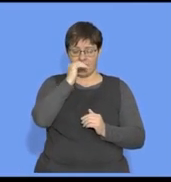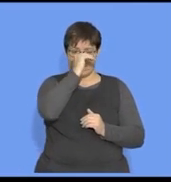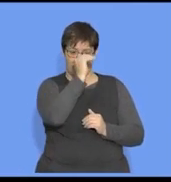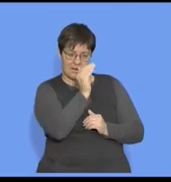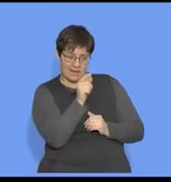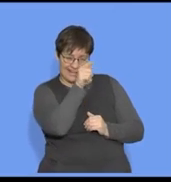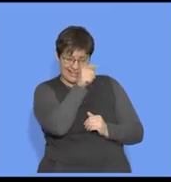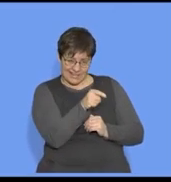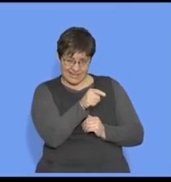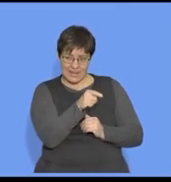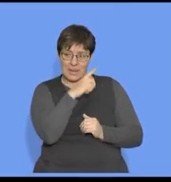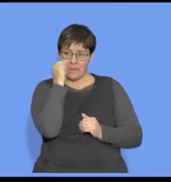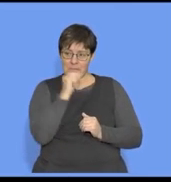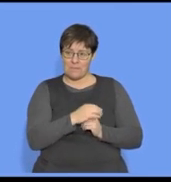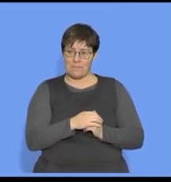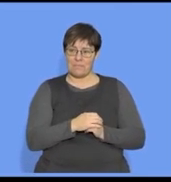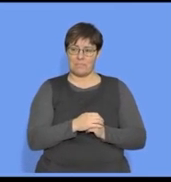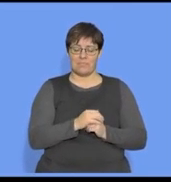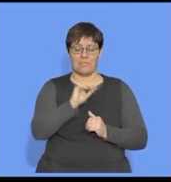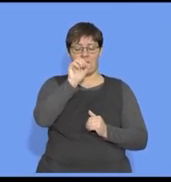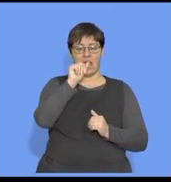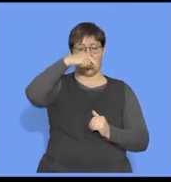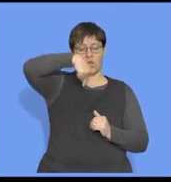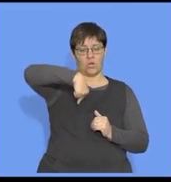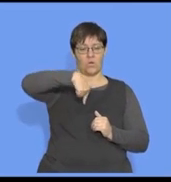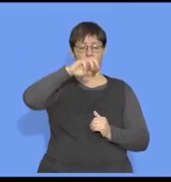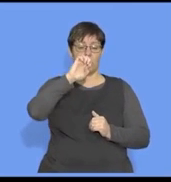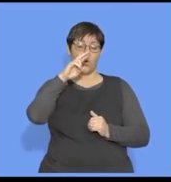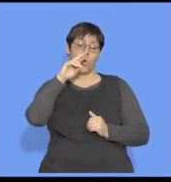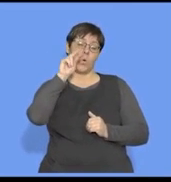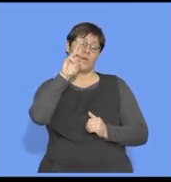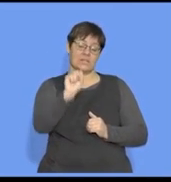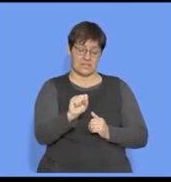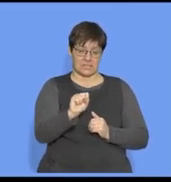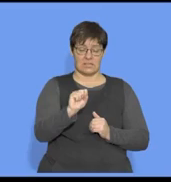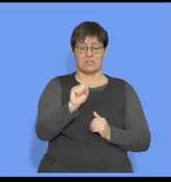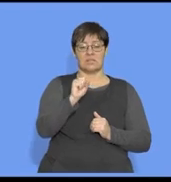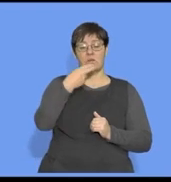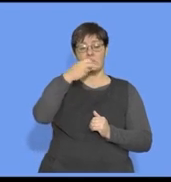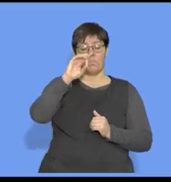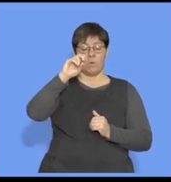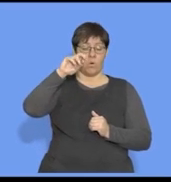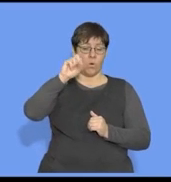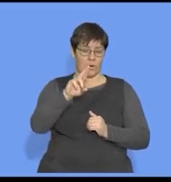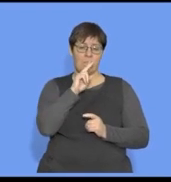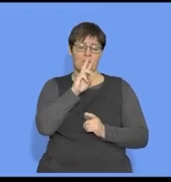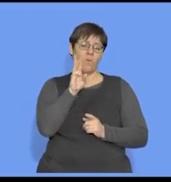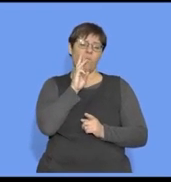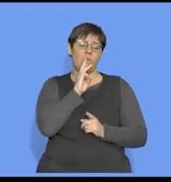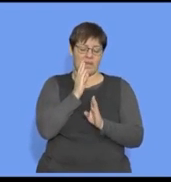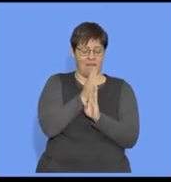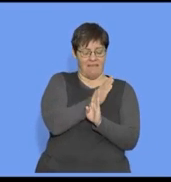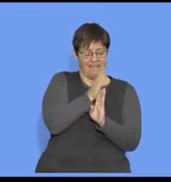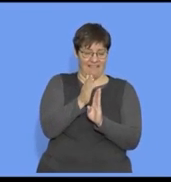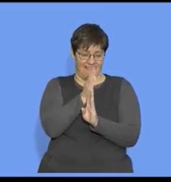this part, which is called the aqueous humor, that it's a fluid between the